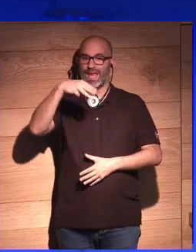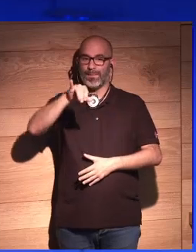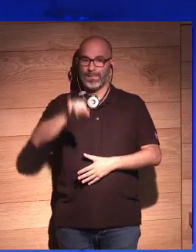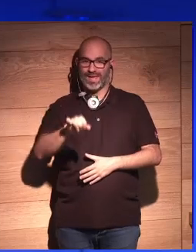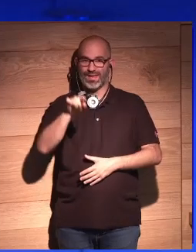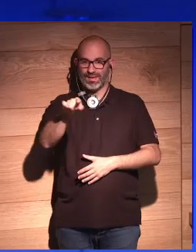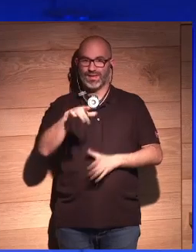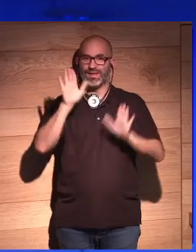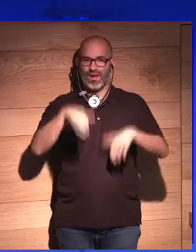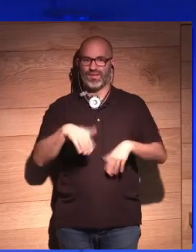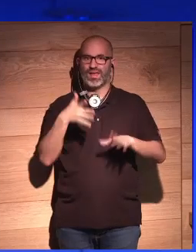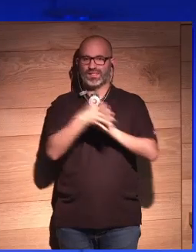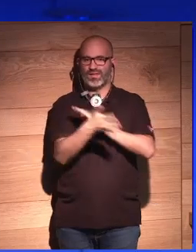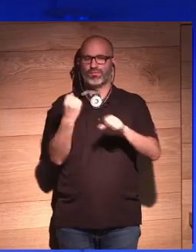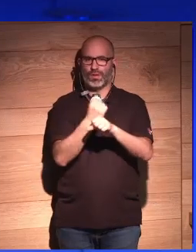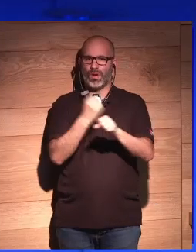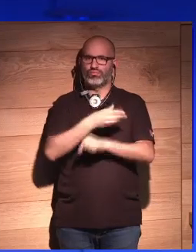So in